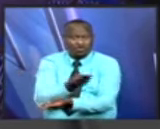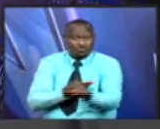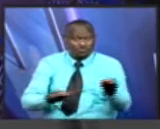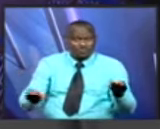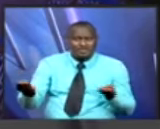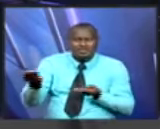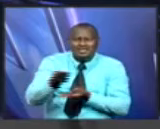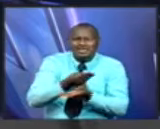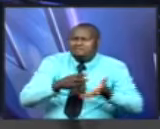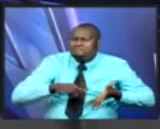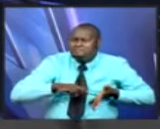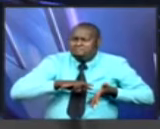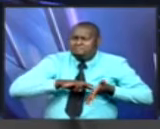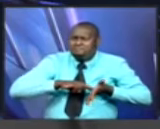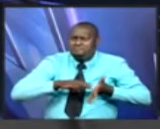An enclave economy